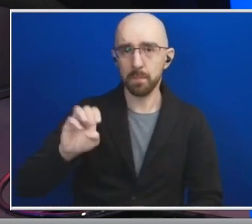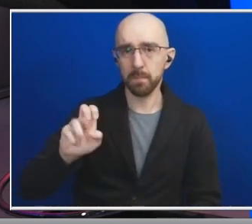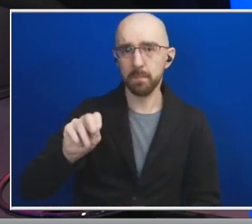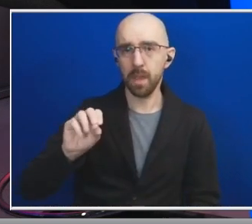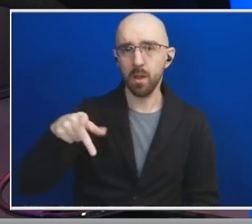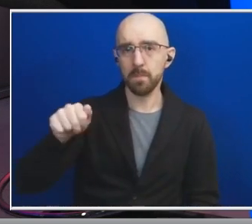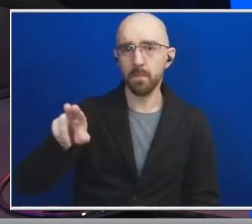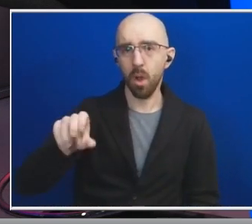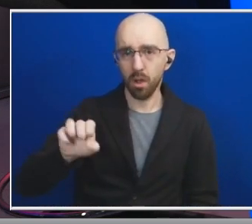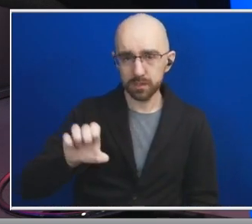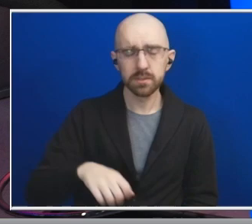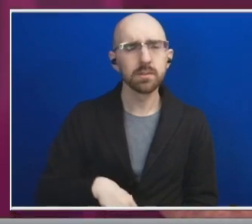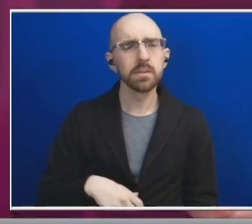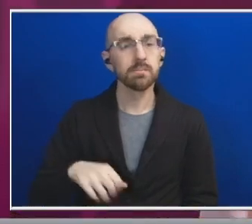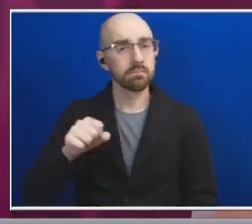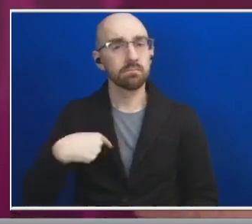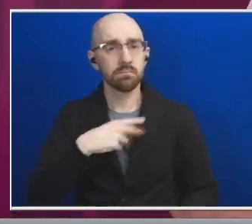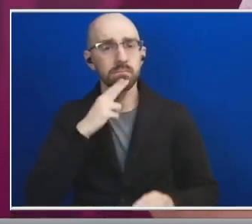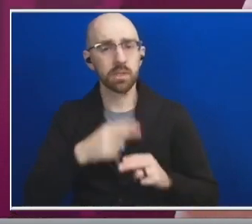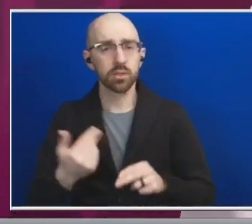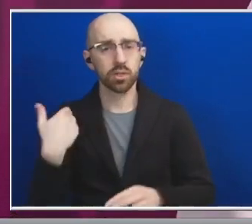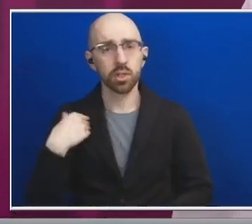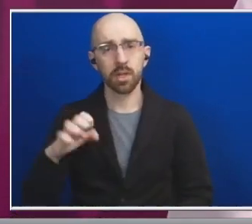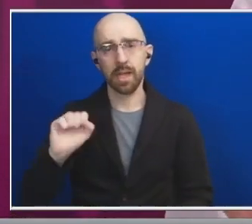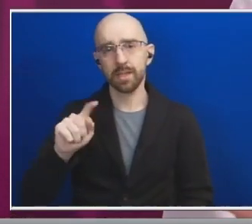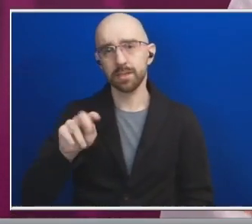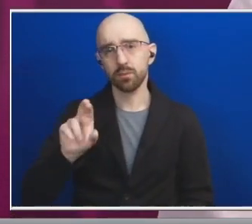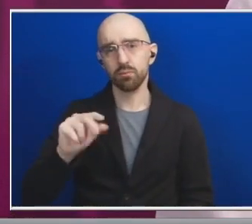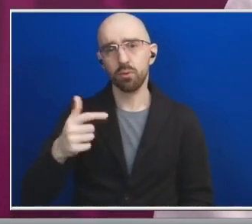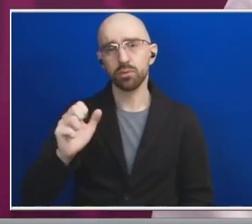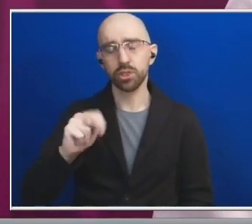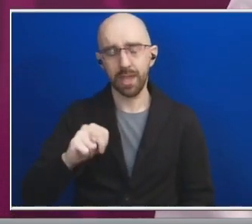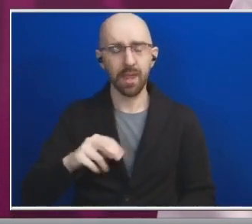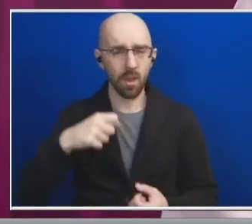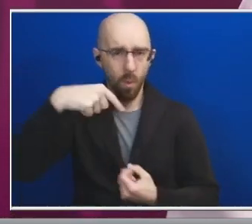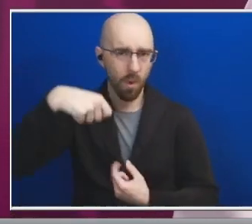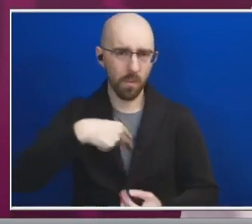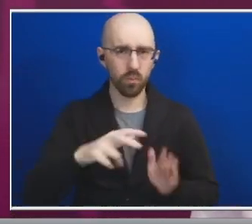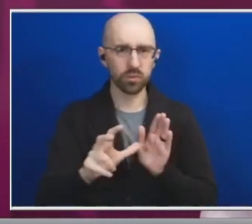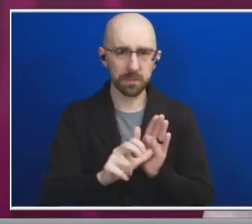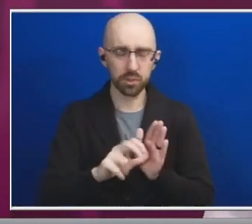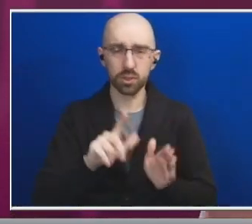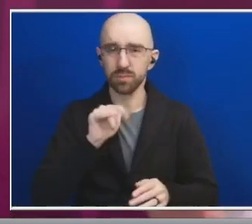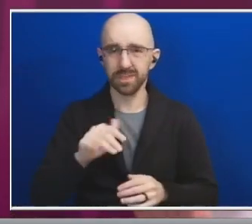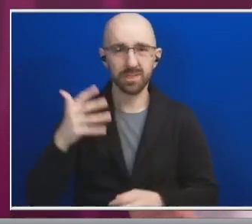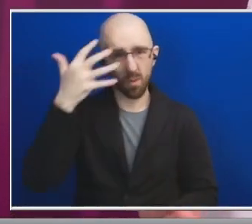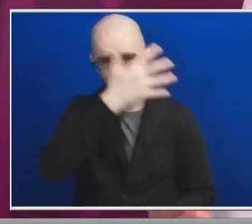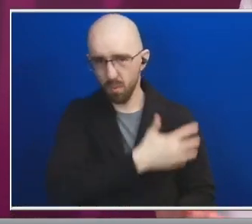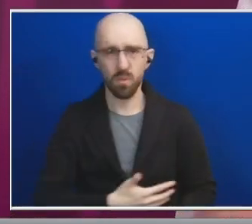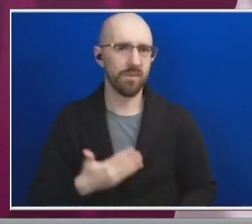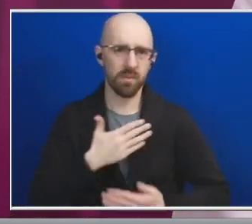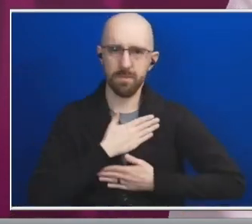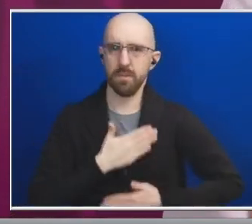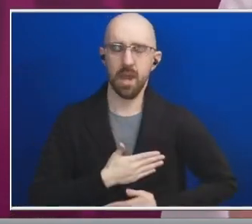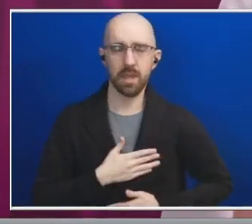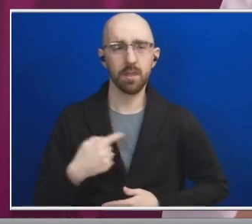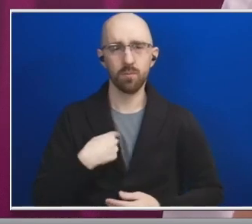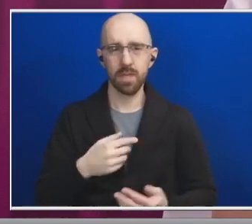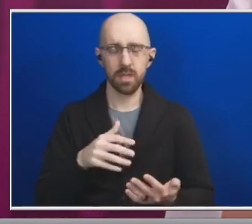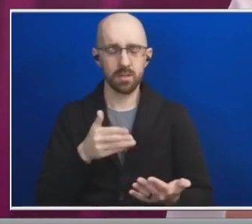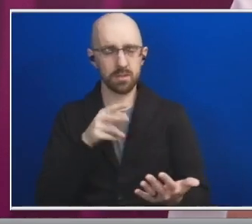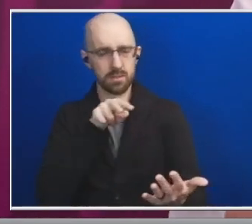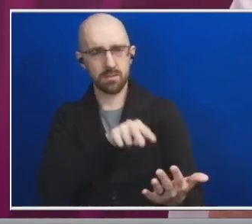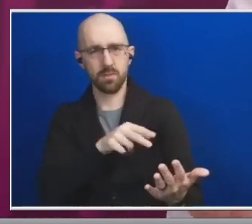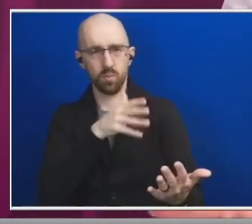know that estrogen receptors specifically and hormone receptors are really all throughout the body. And as we look at women that age, we certainly know